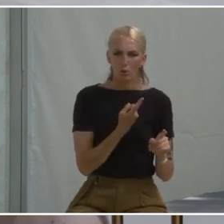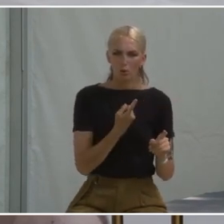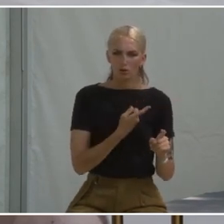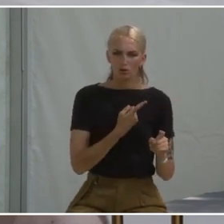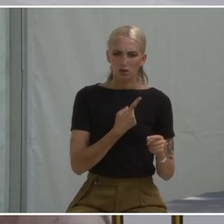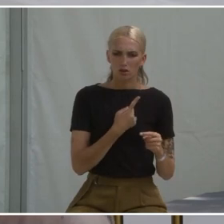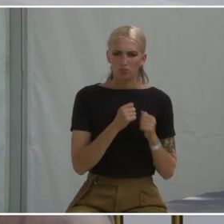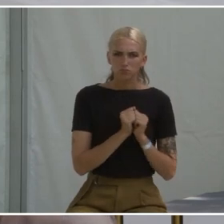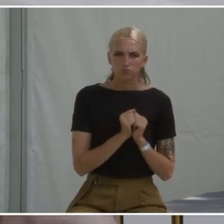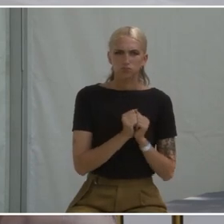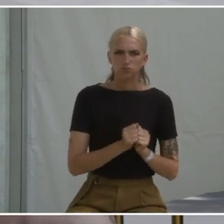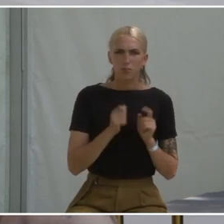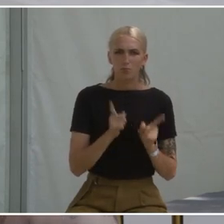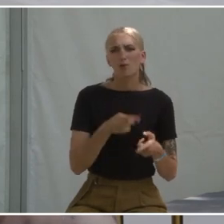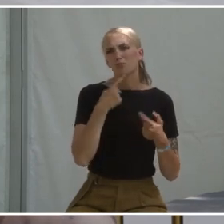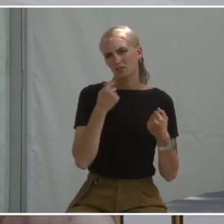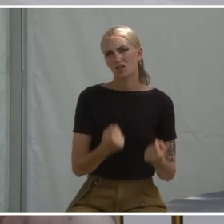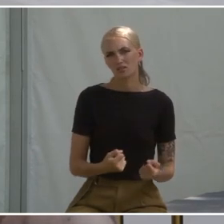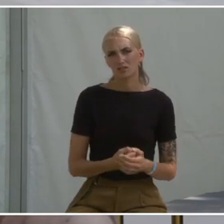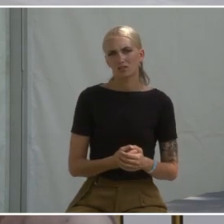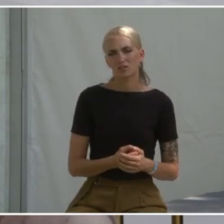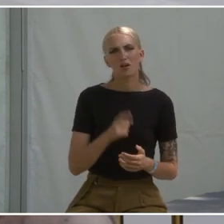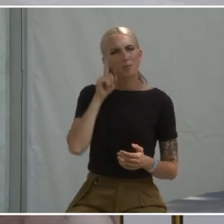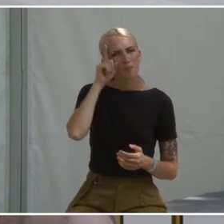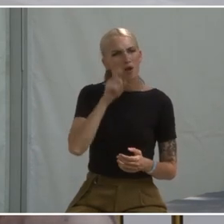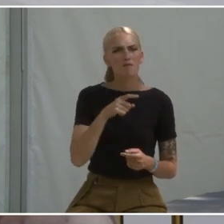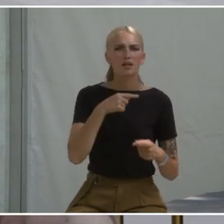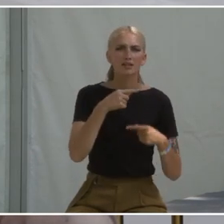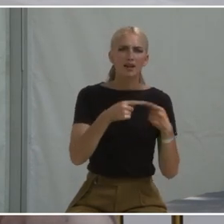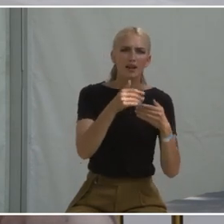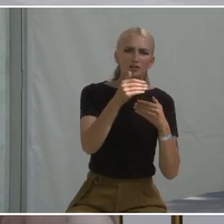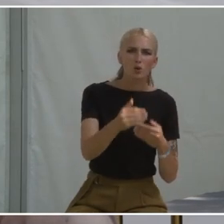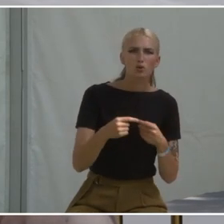think that we have to talk among generations, and we have